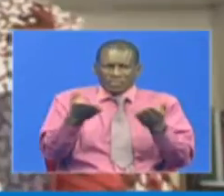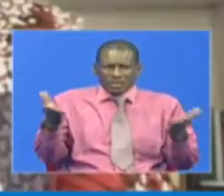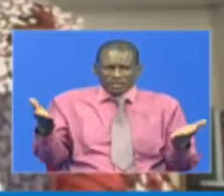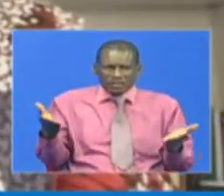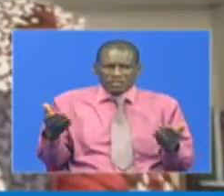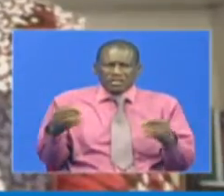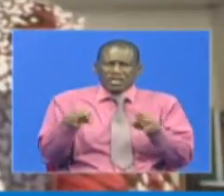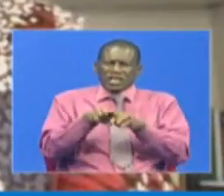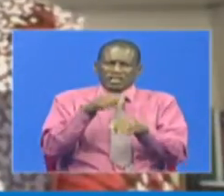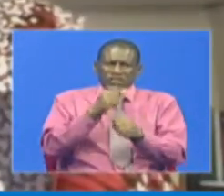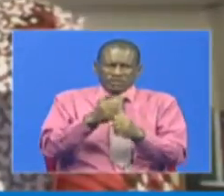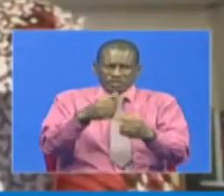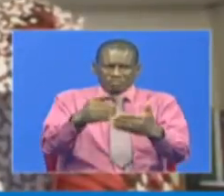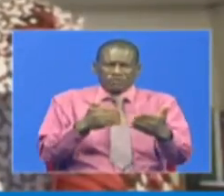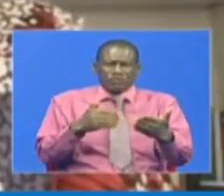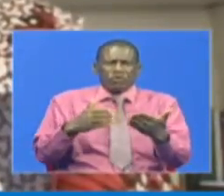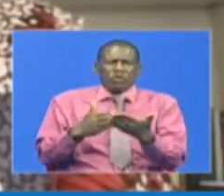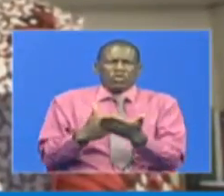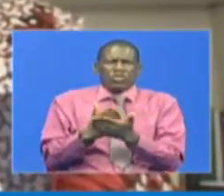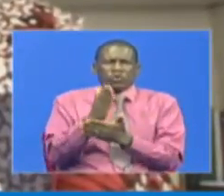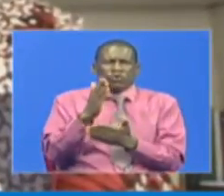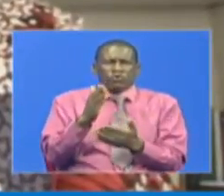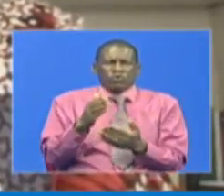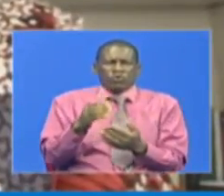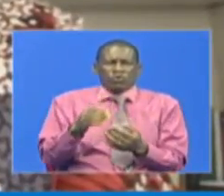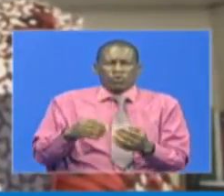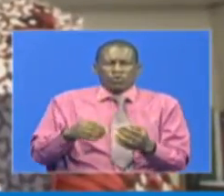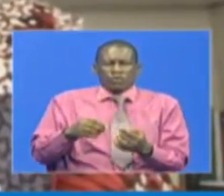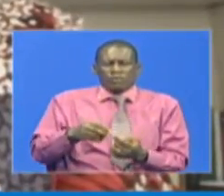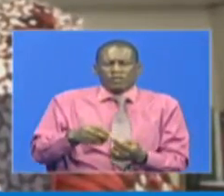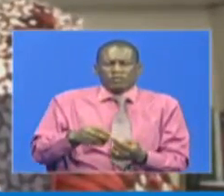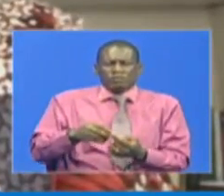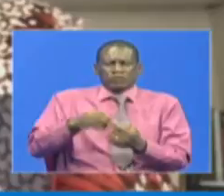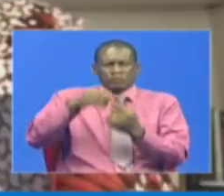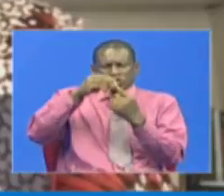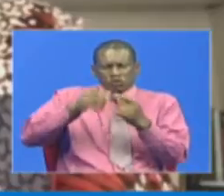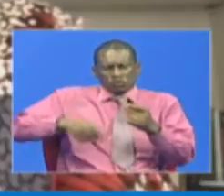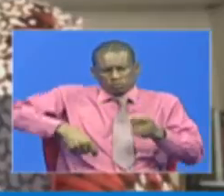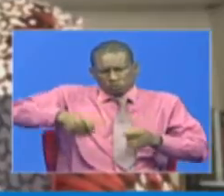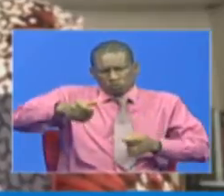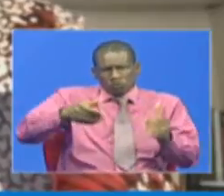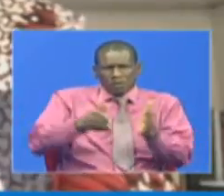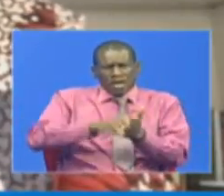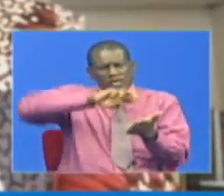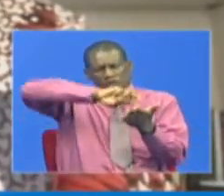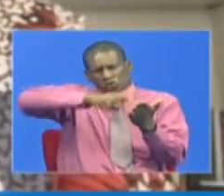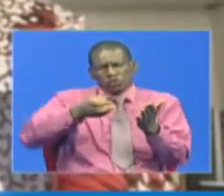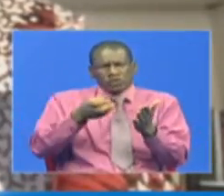has done through preferential procurement and the contracts it has given